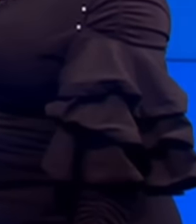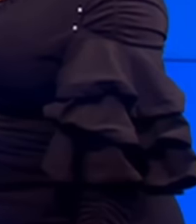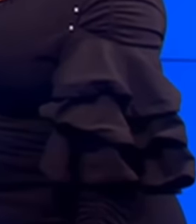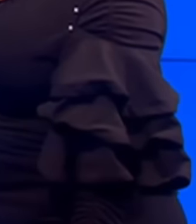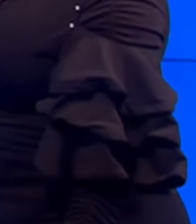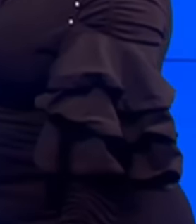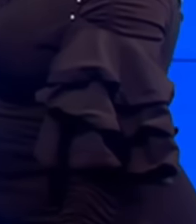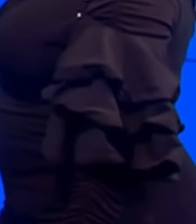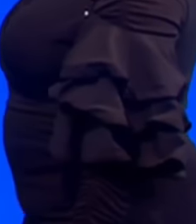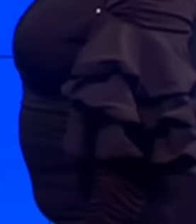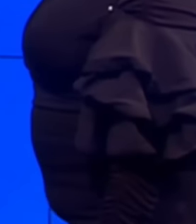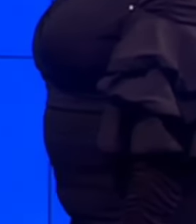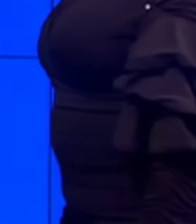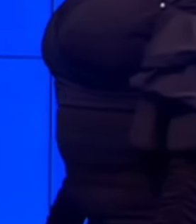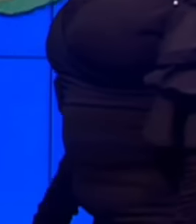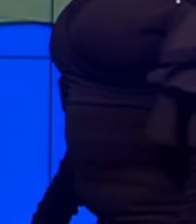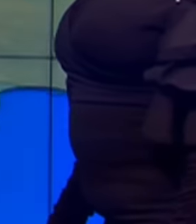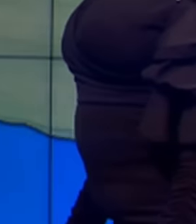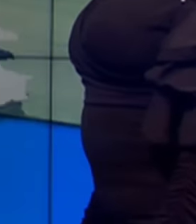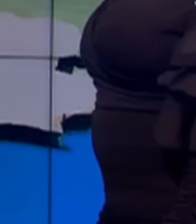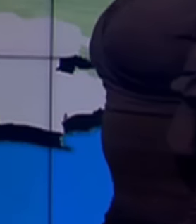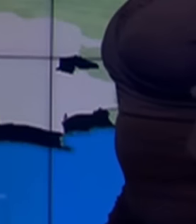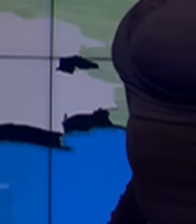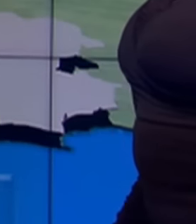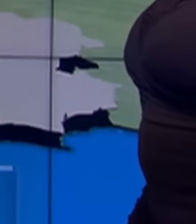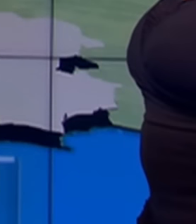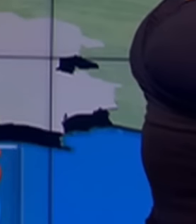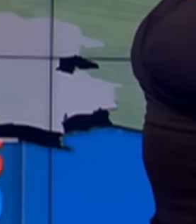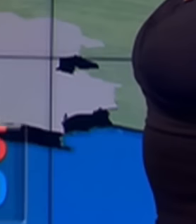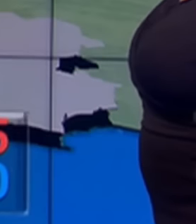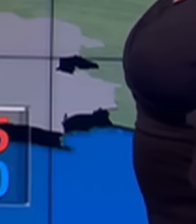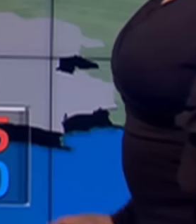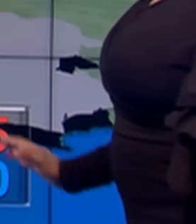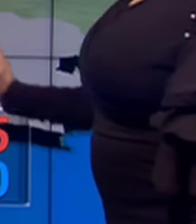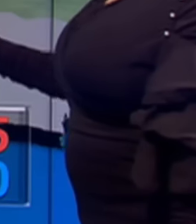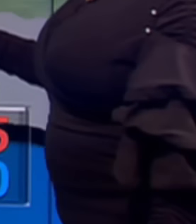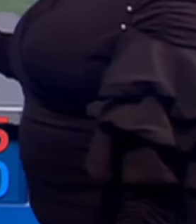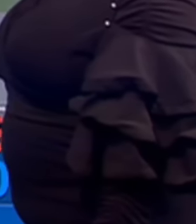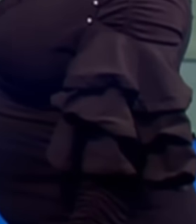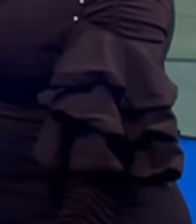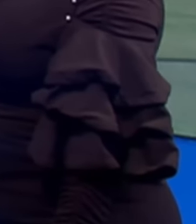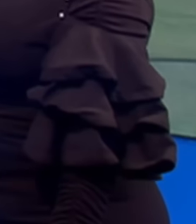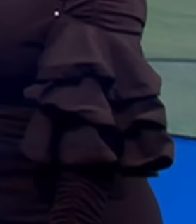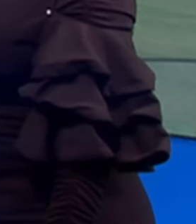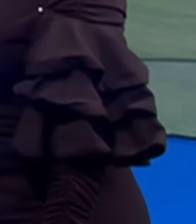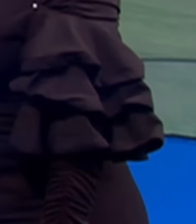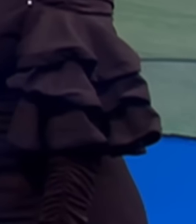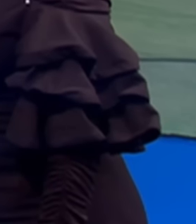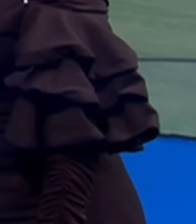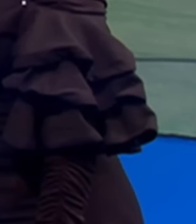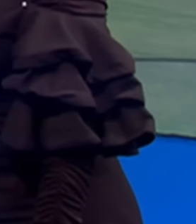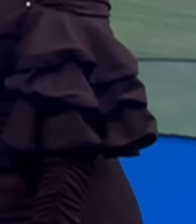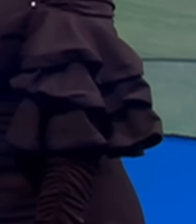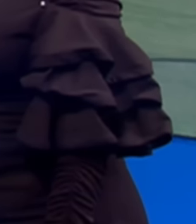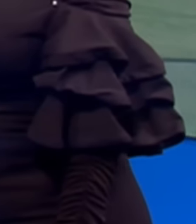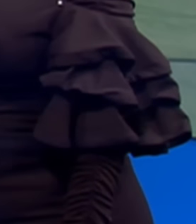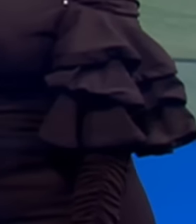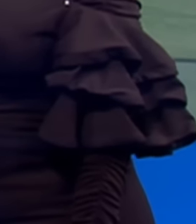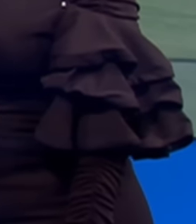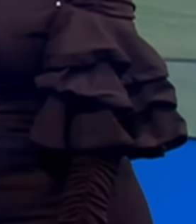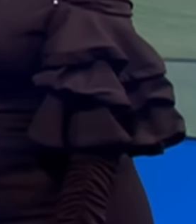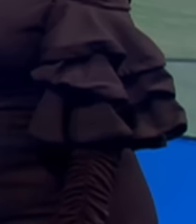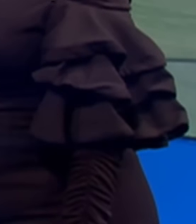Ncuba ka tše 17 go provinceng ya Western Cape go la go sasa re lebelela le gona Beaufort West go tlabe go ntše go theogile re lebelela gona Riversdale